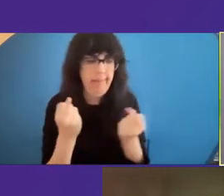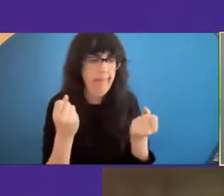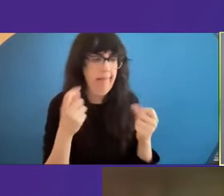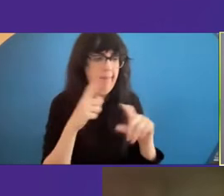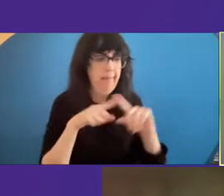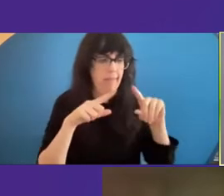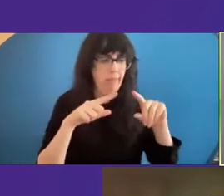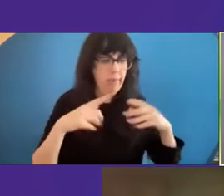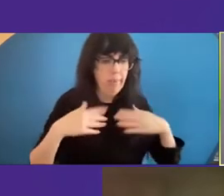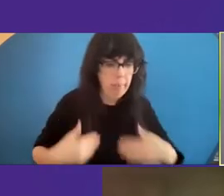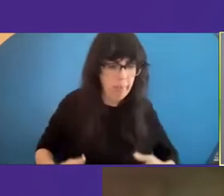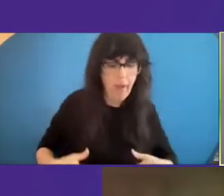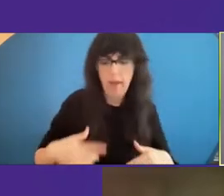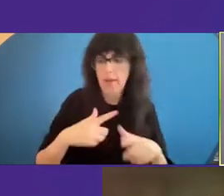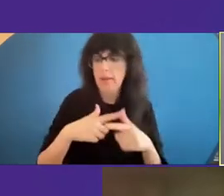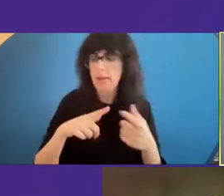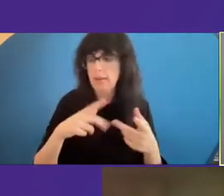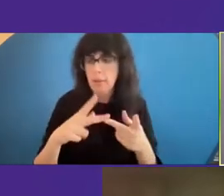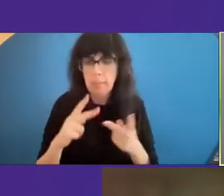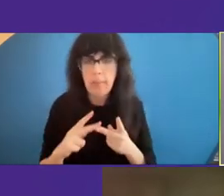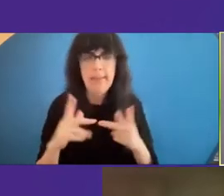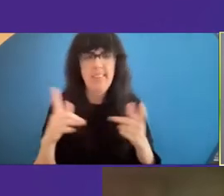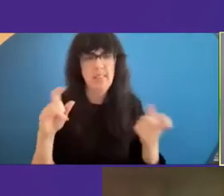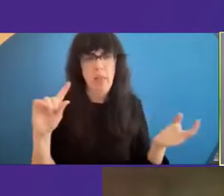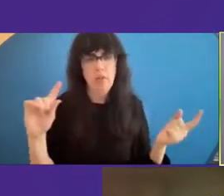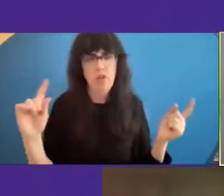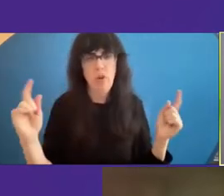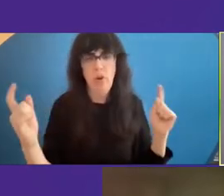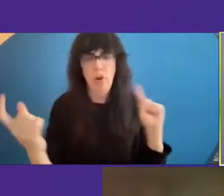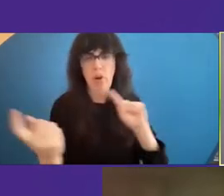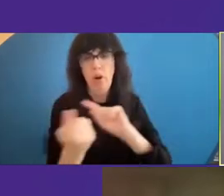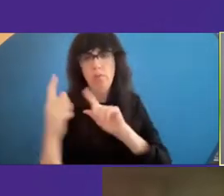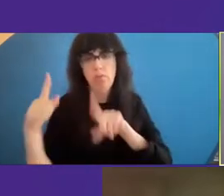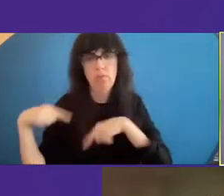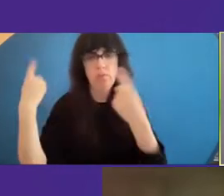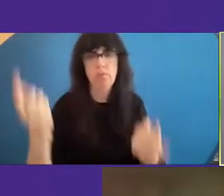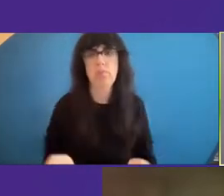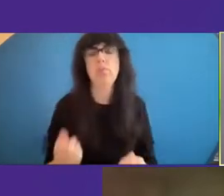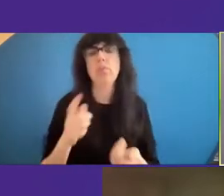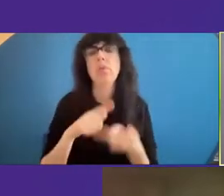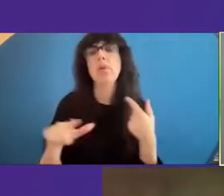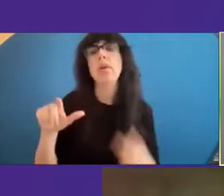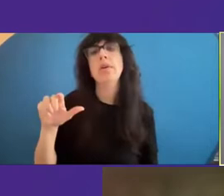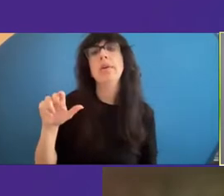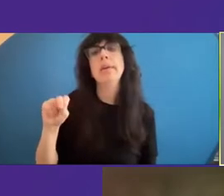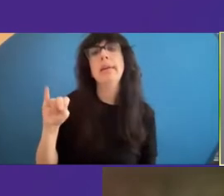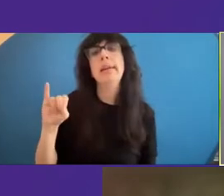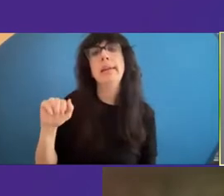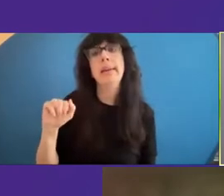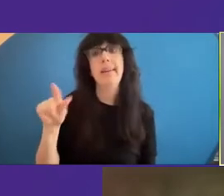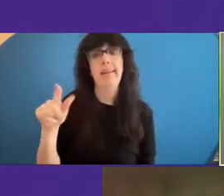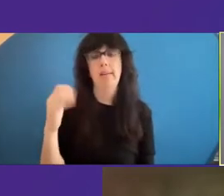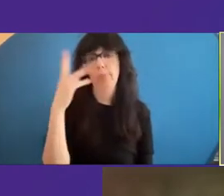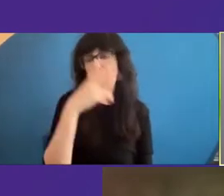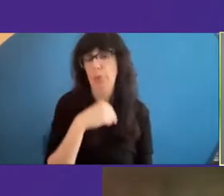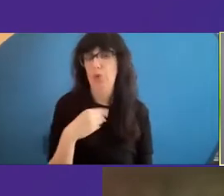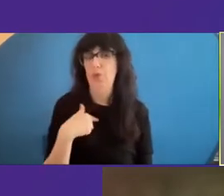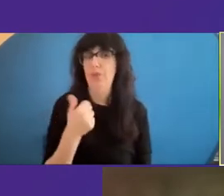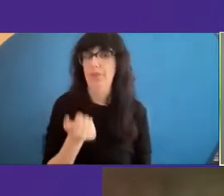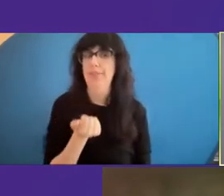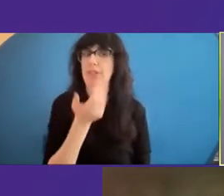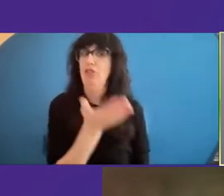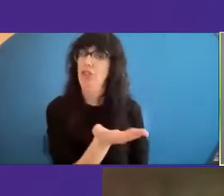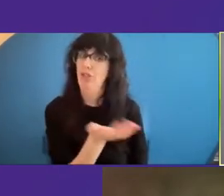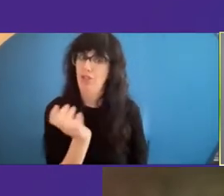that change across time. And Nia shared a beautiful provocative suggestion, which I want to bring forward